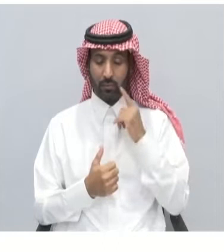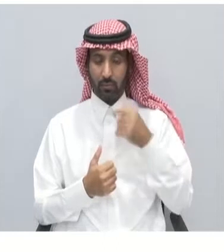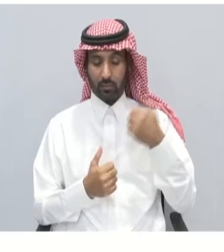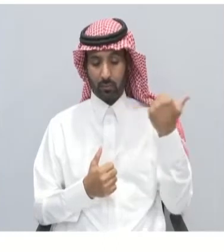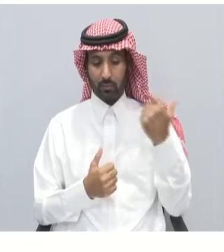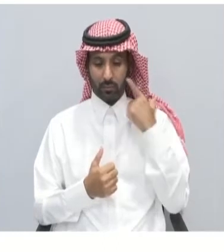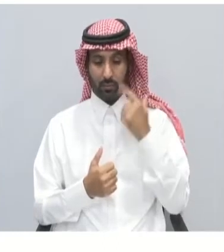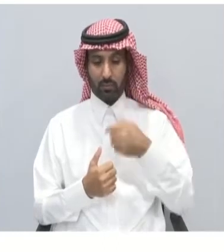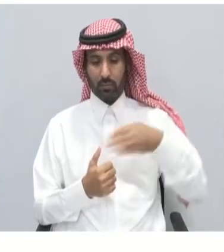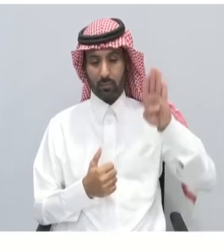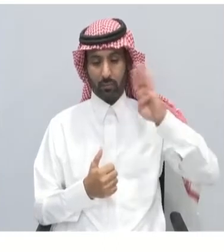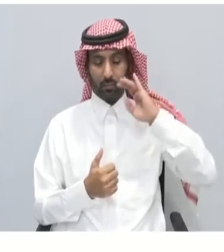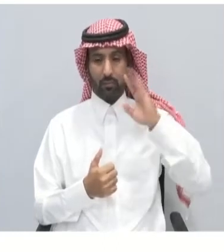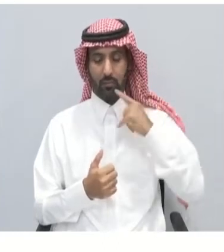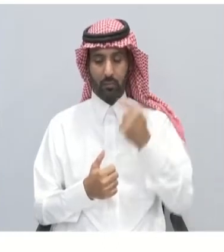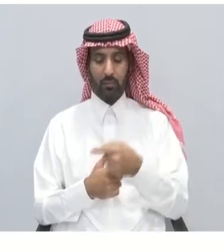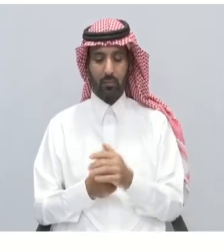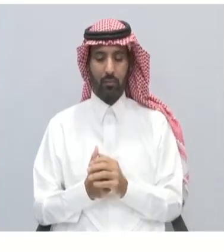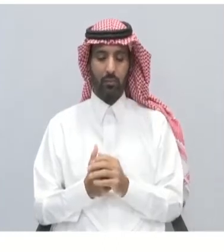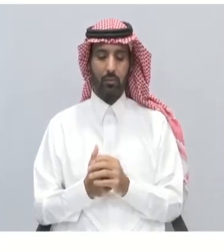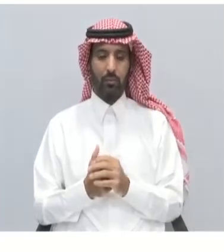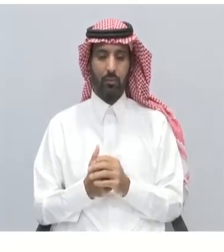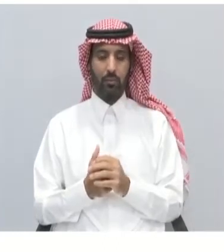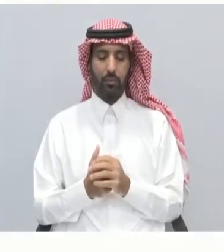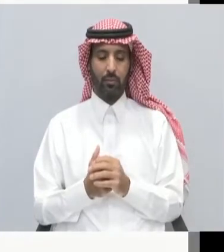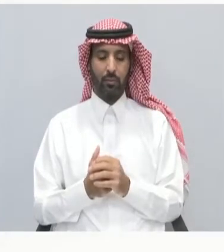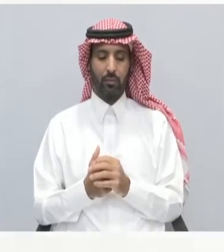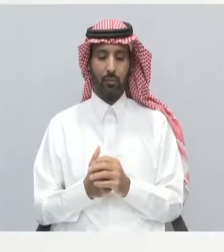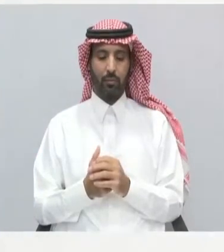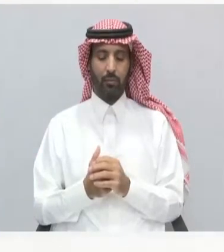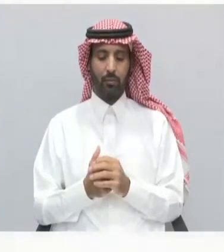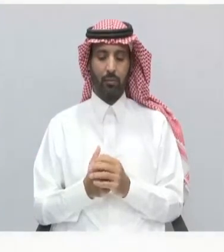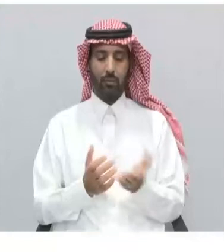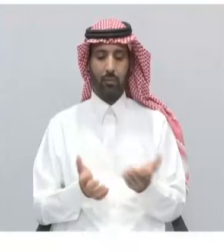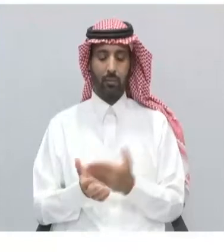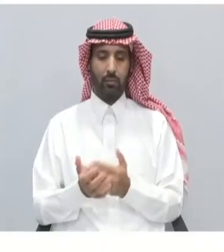Be someone, let someone have, okay?